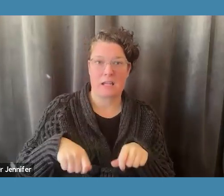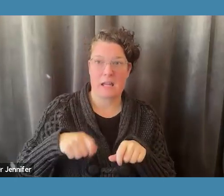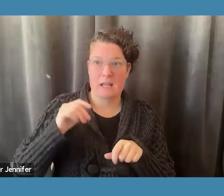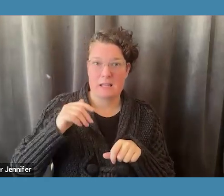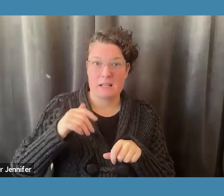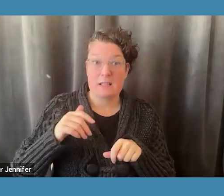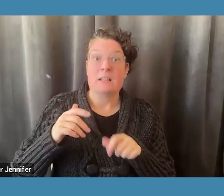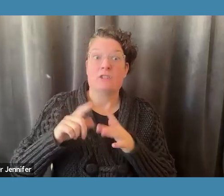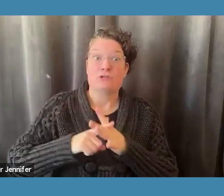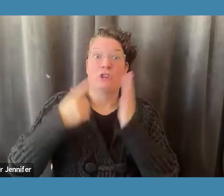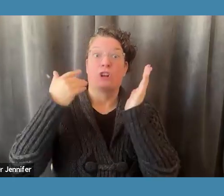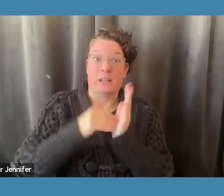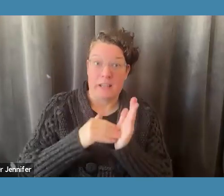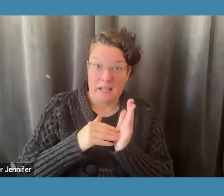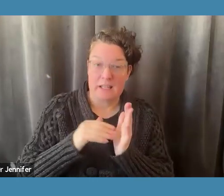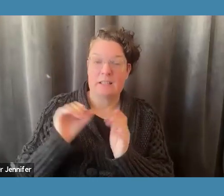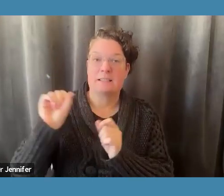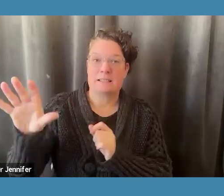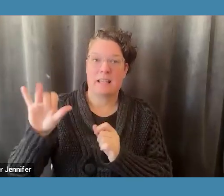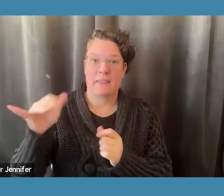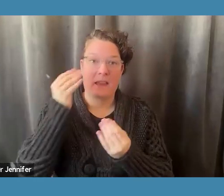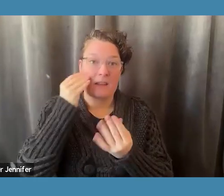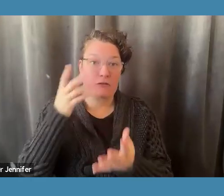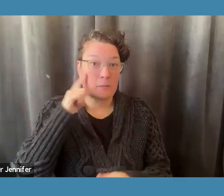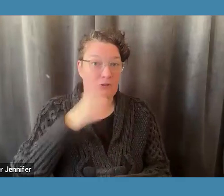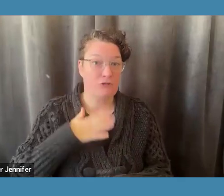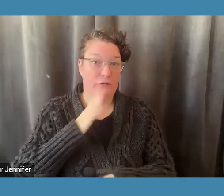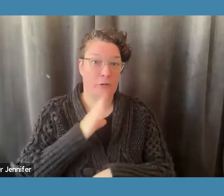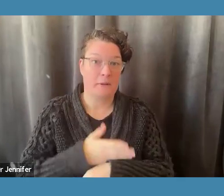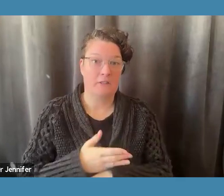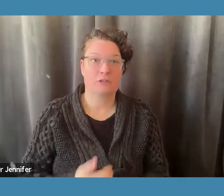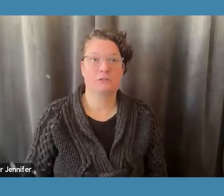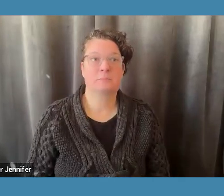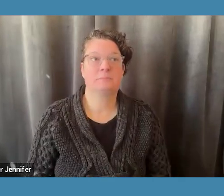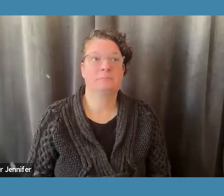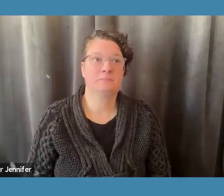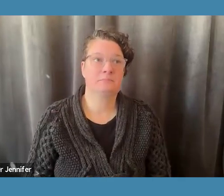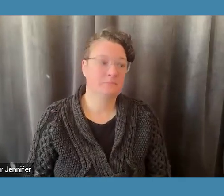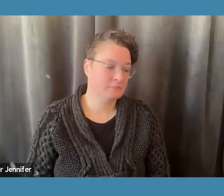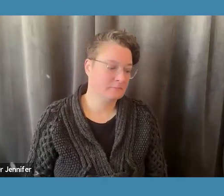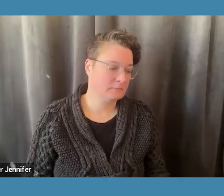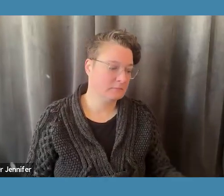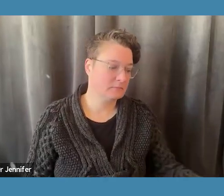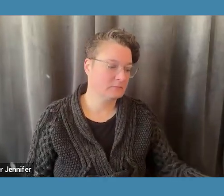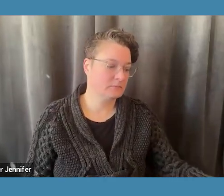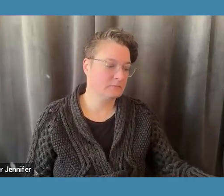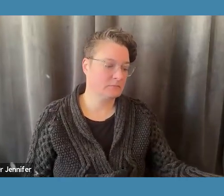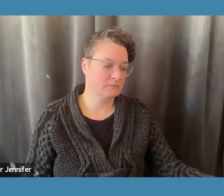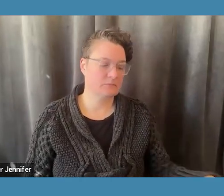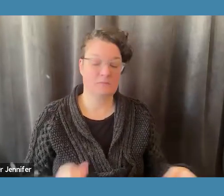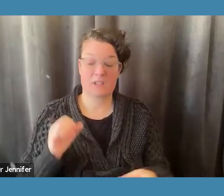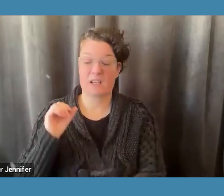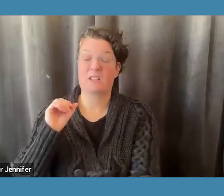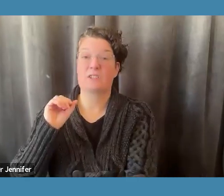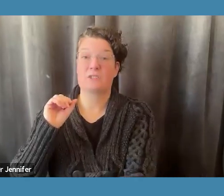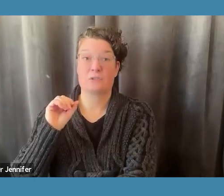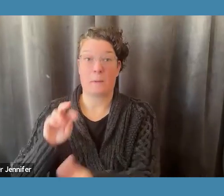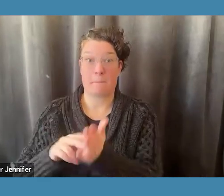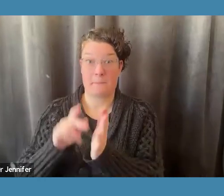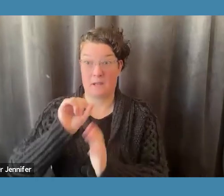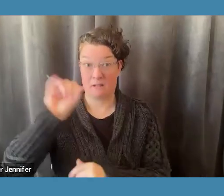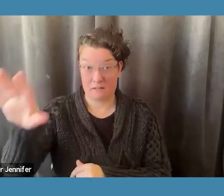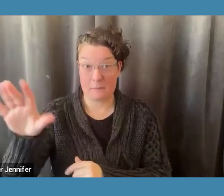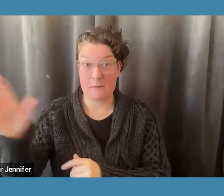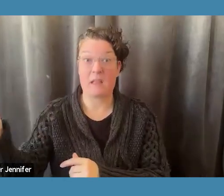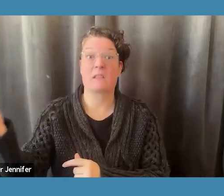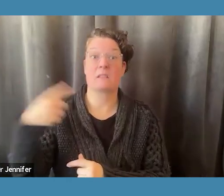and send them information for my daughter? So if they ask for more info and you didn't respond, it